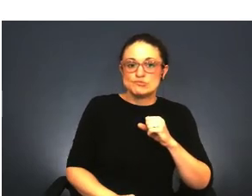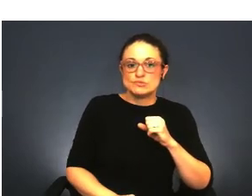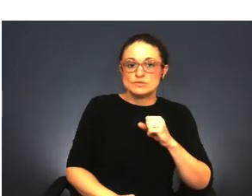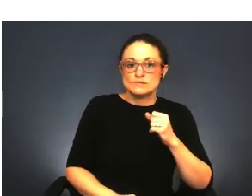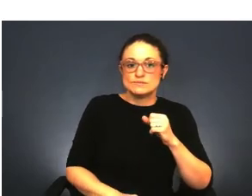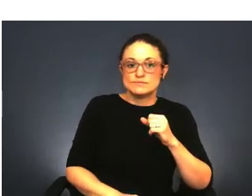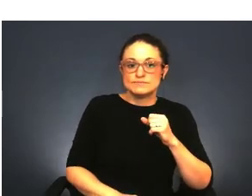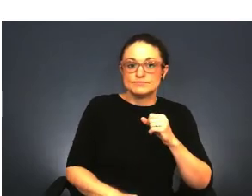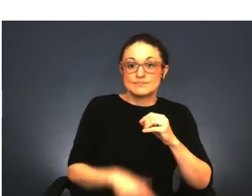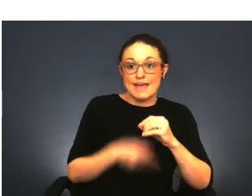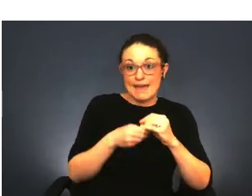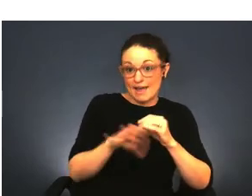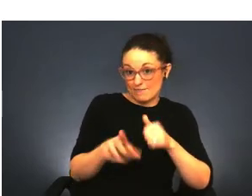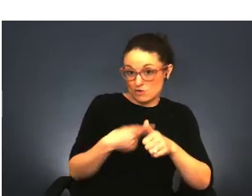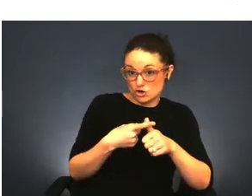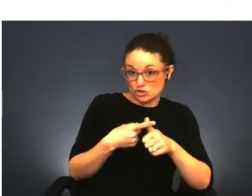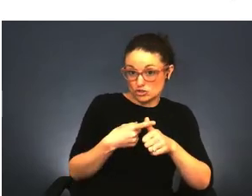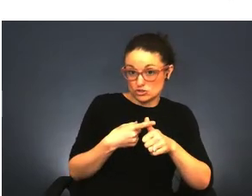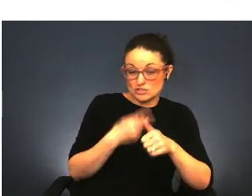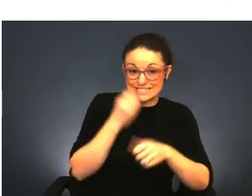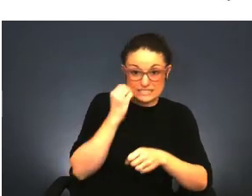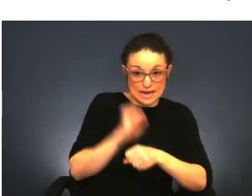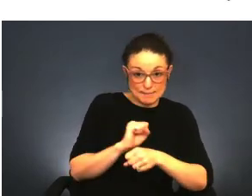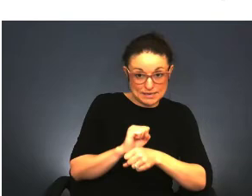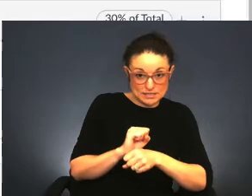And first, I'll look at my assignments.